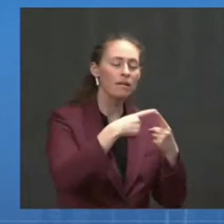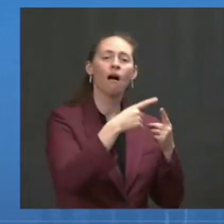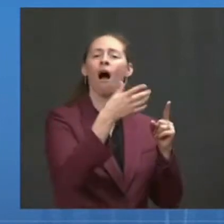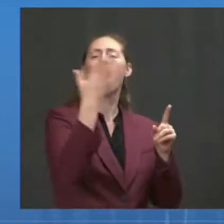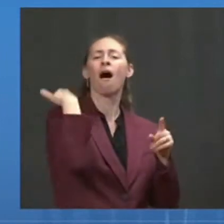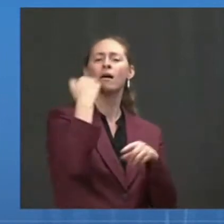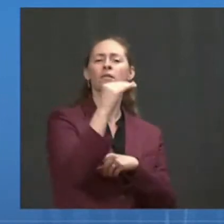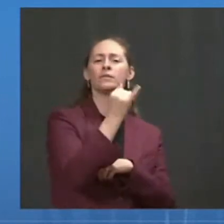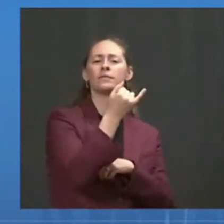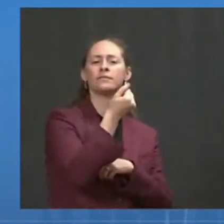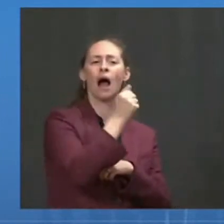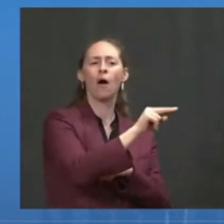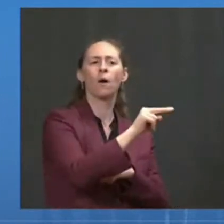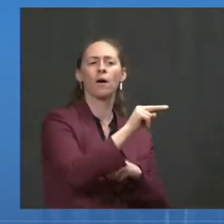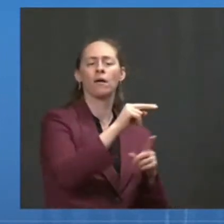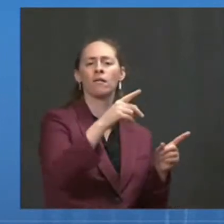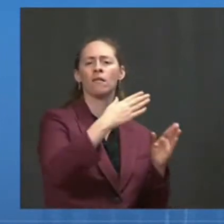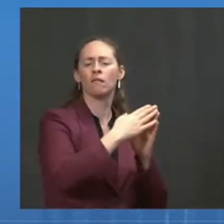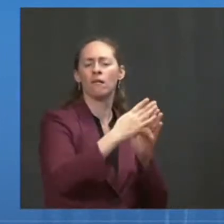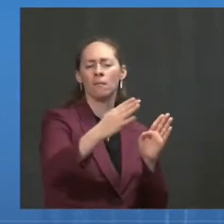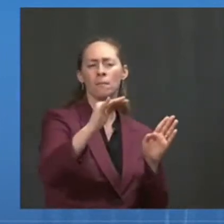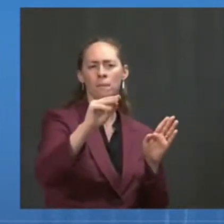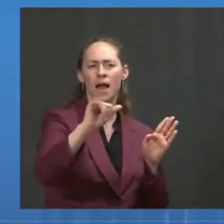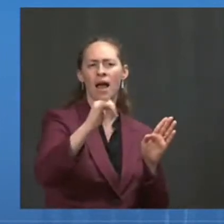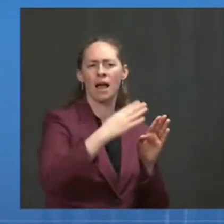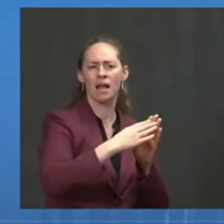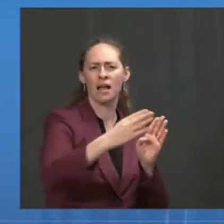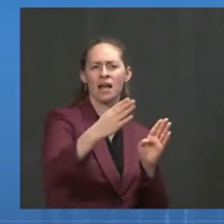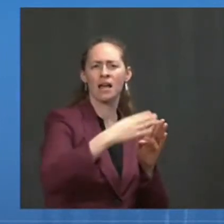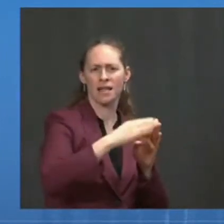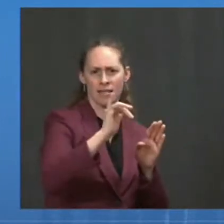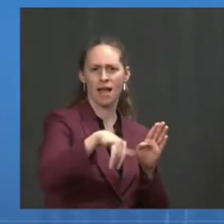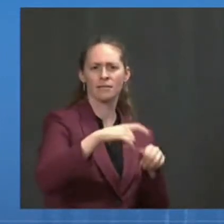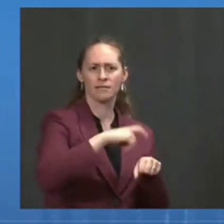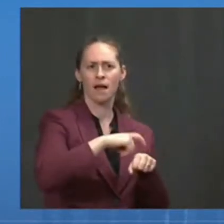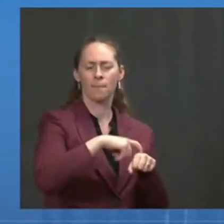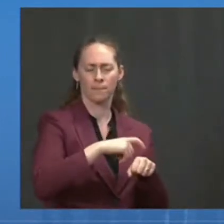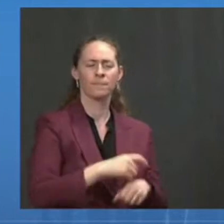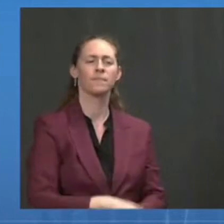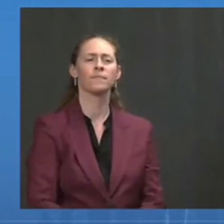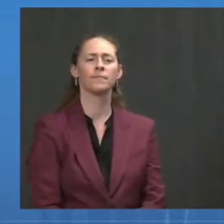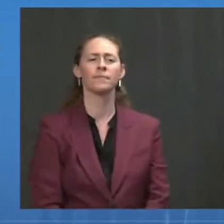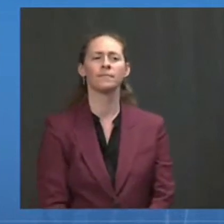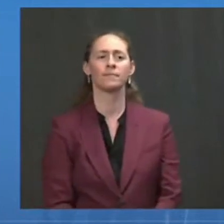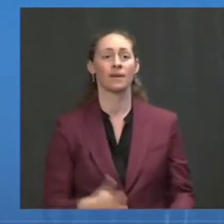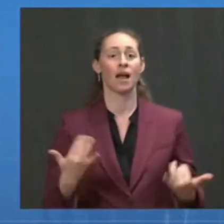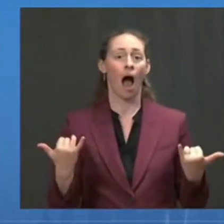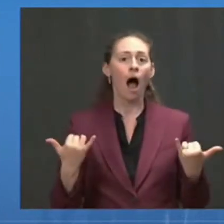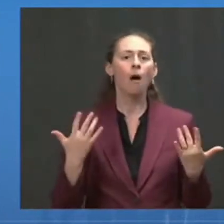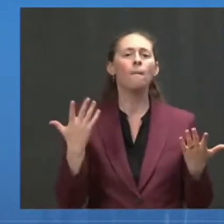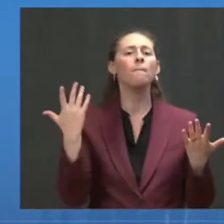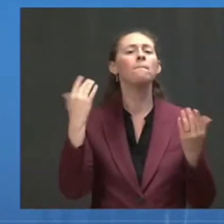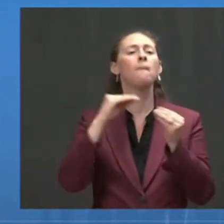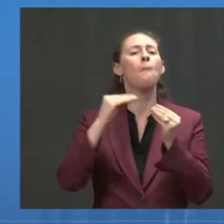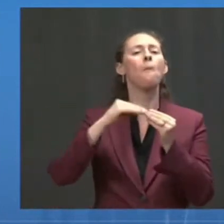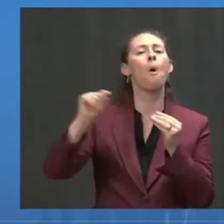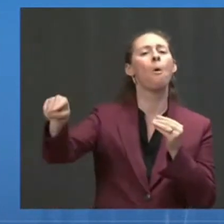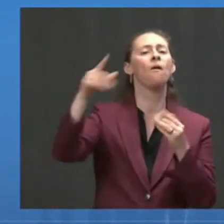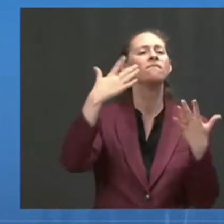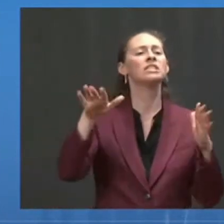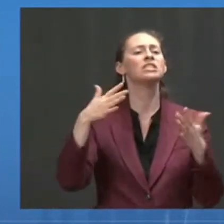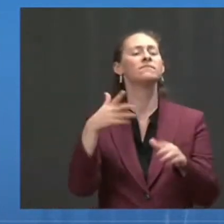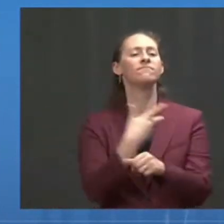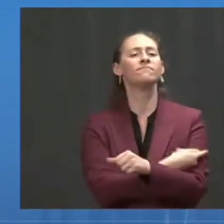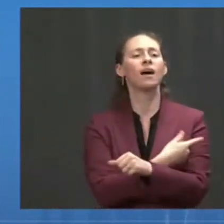June. And of course, with more and more people being vaccinated and with the Delta variant, those numbers are fluid and we're continuing to